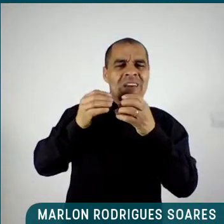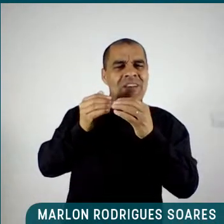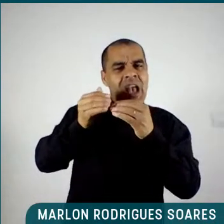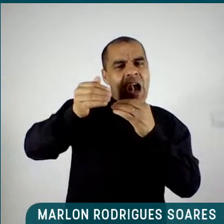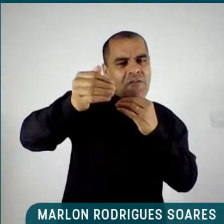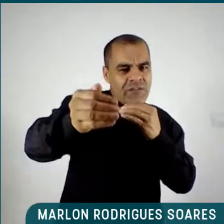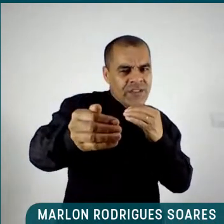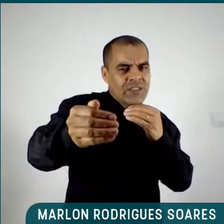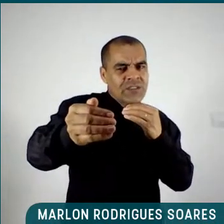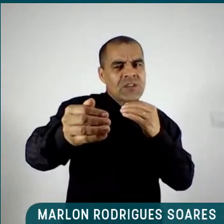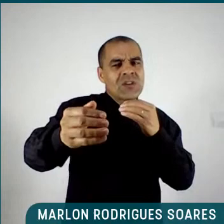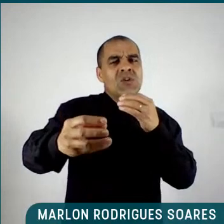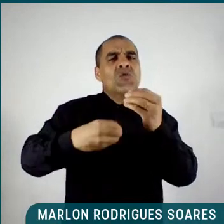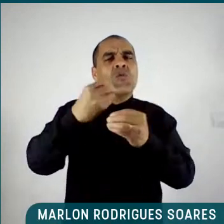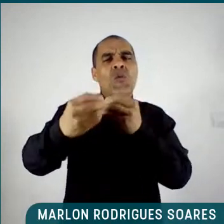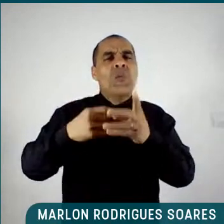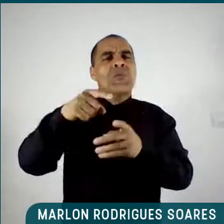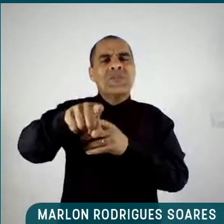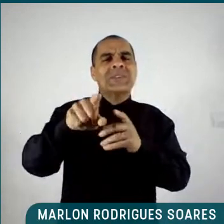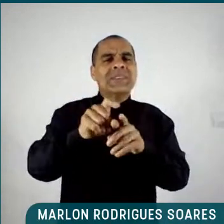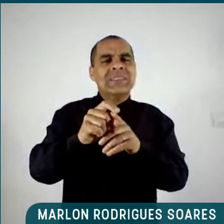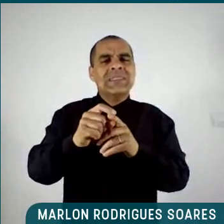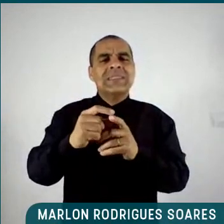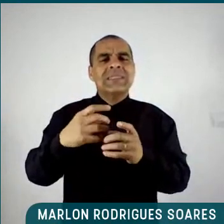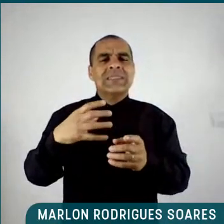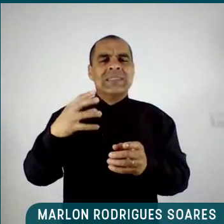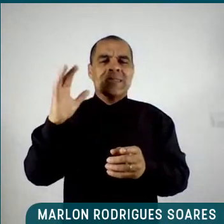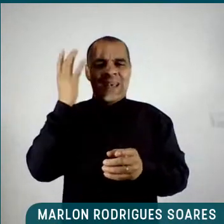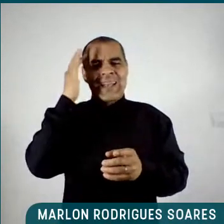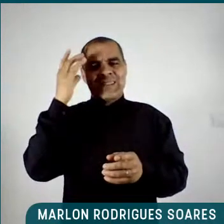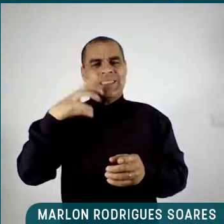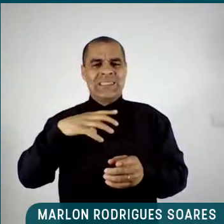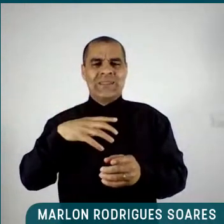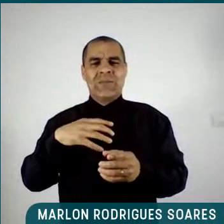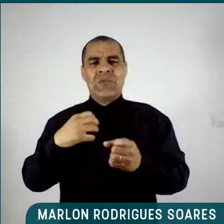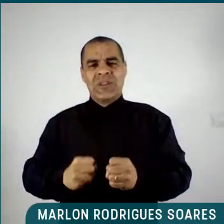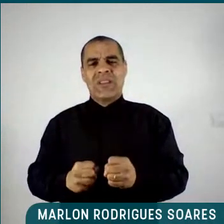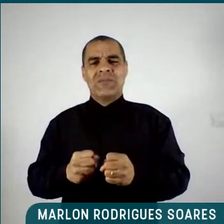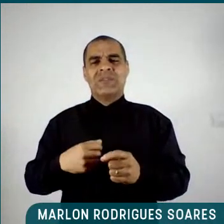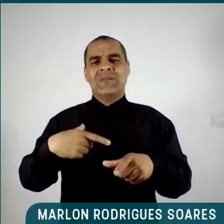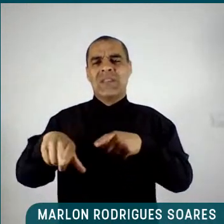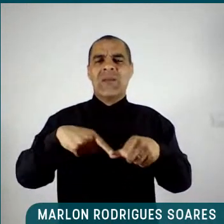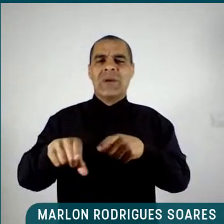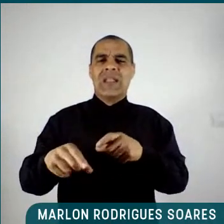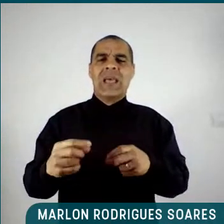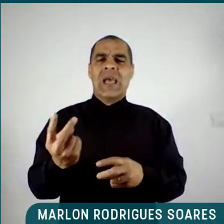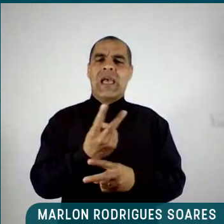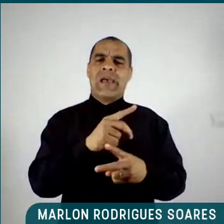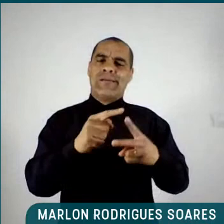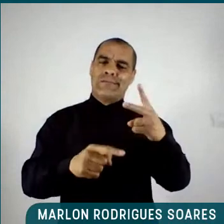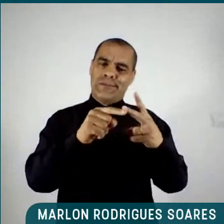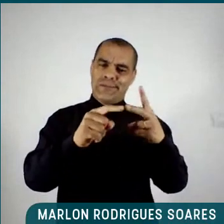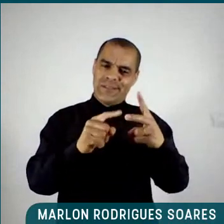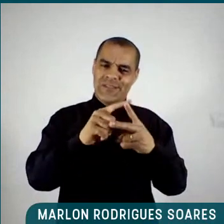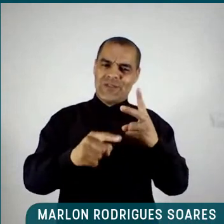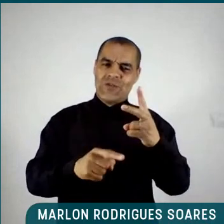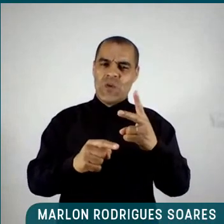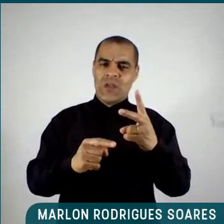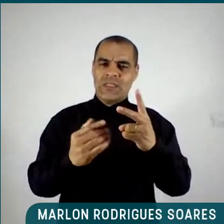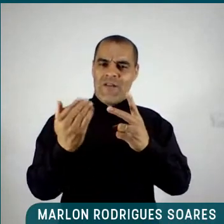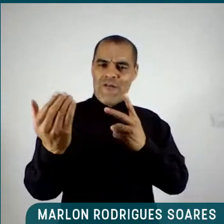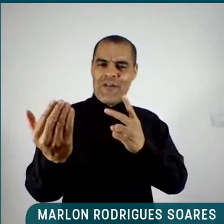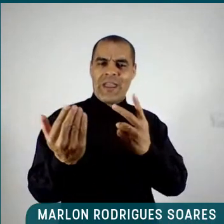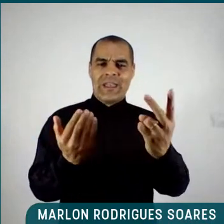the advancement in this area? For you, Marina, in particular, how it